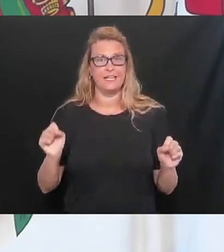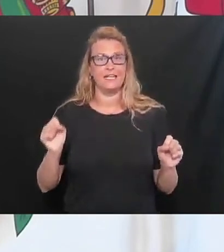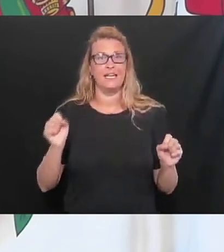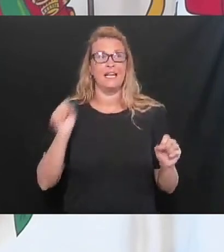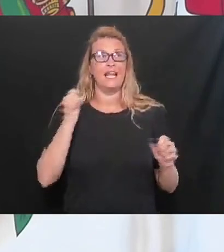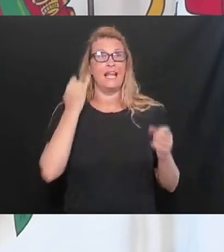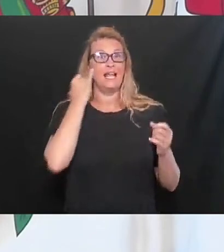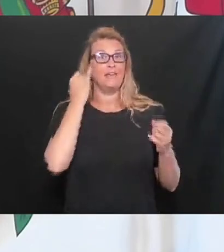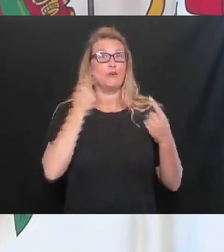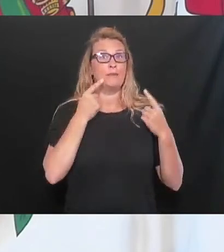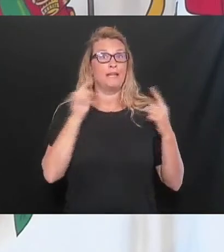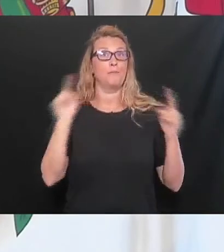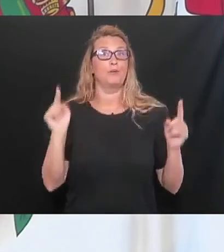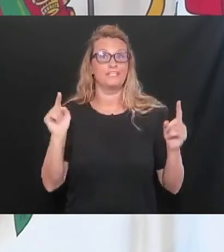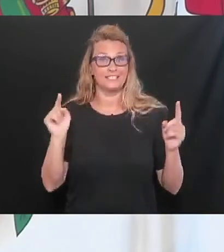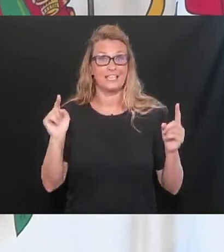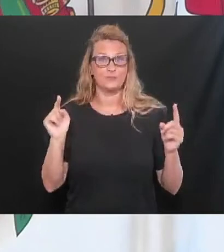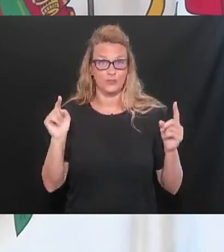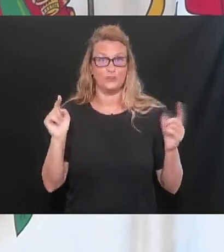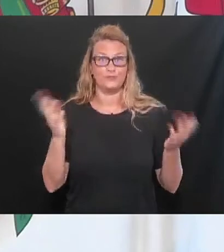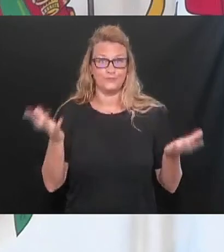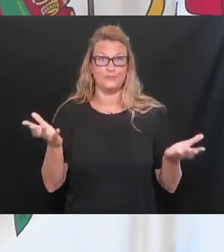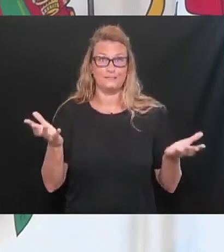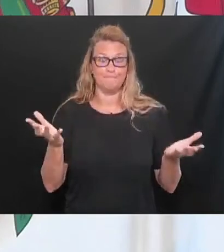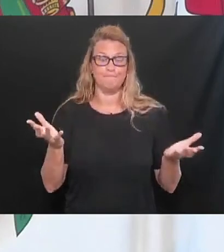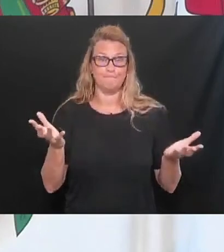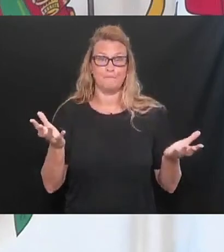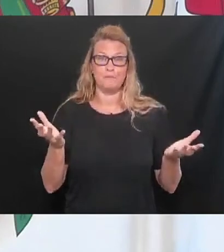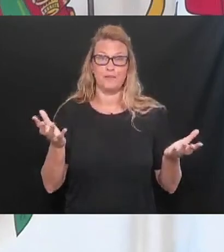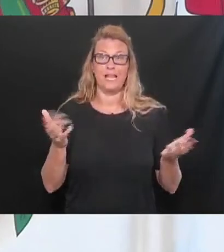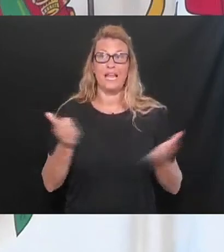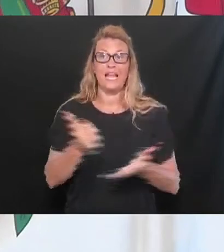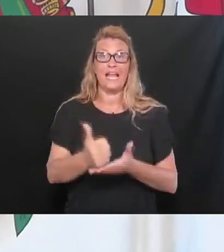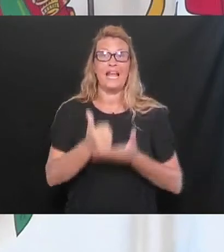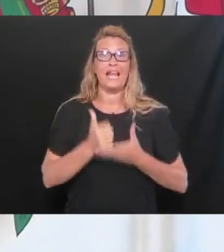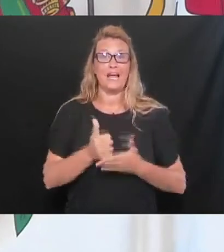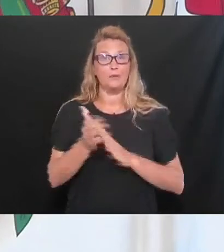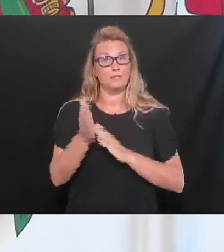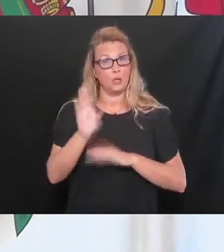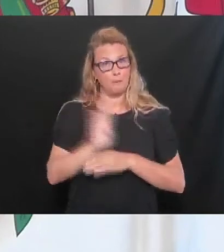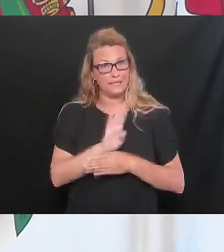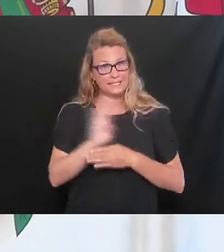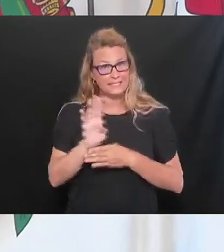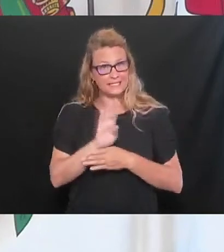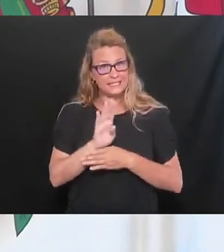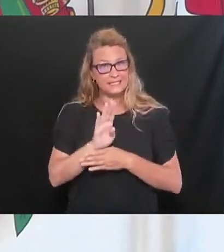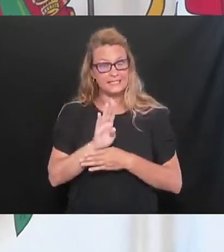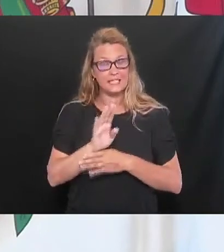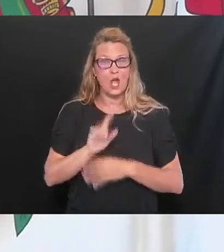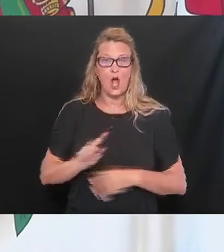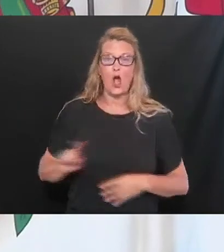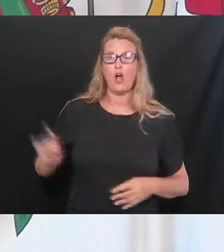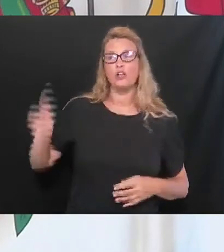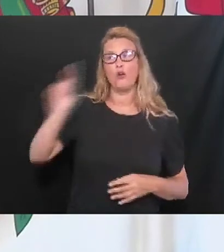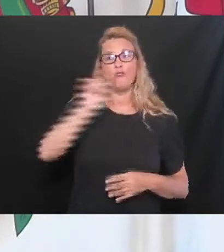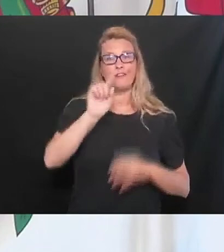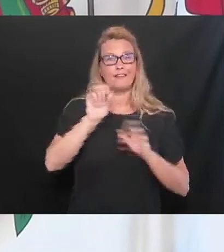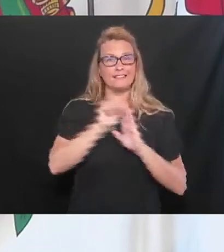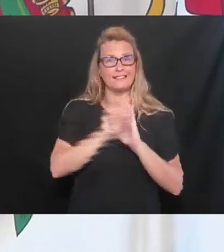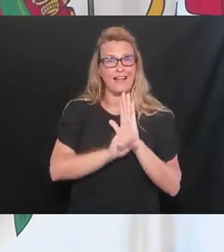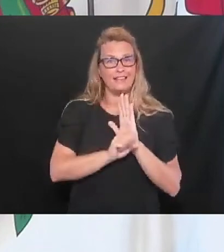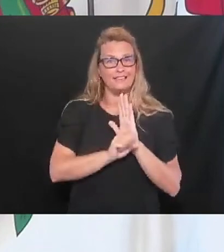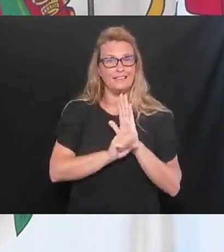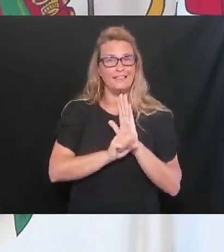more successful. So, you know, it also helps our businesses in every way all across our state. From